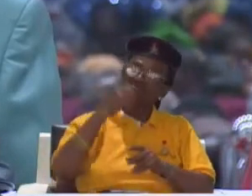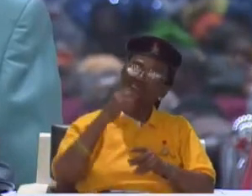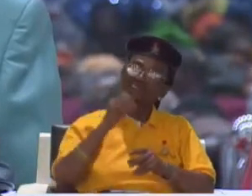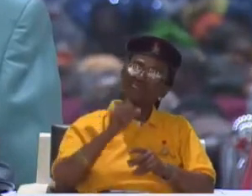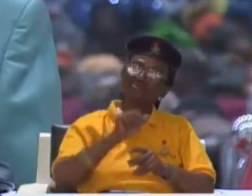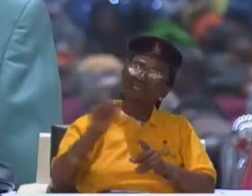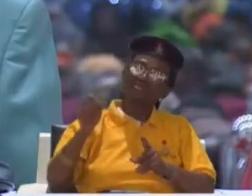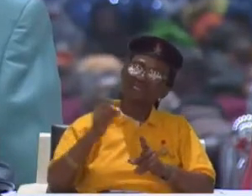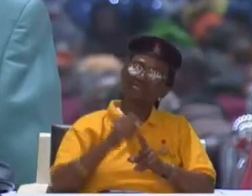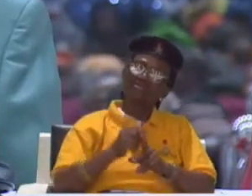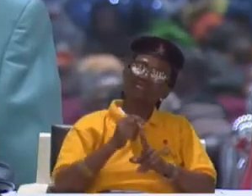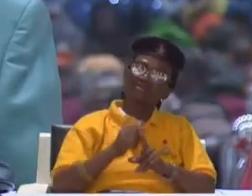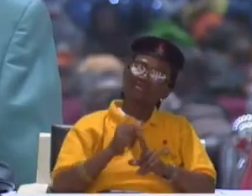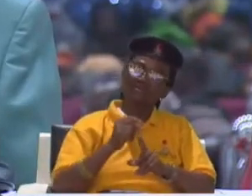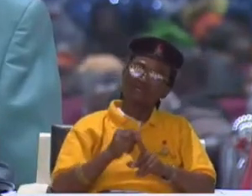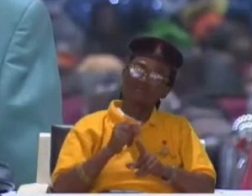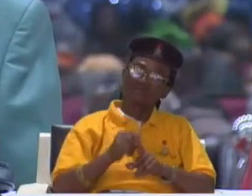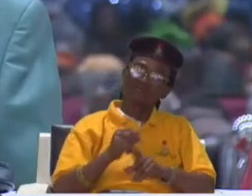Let there be